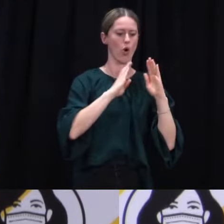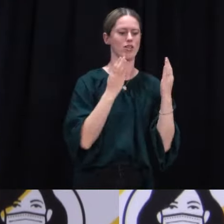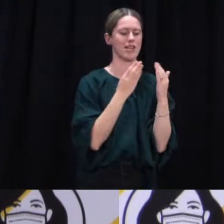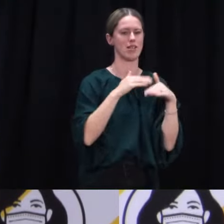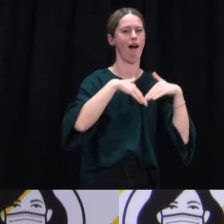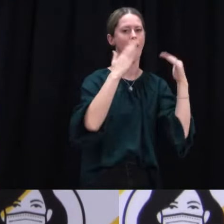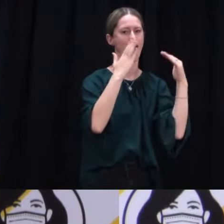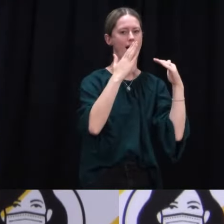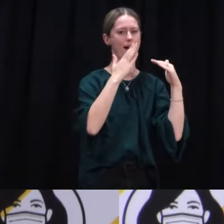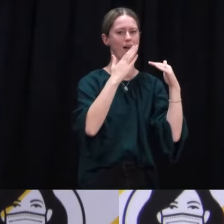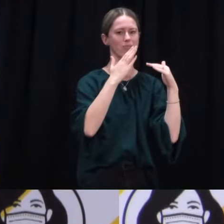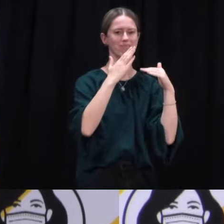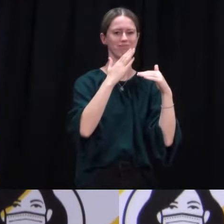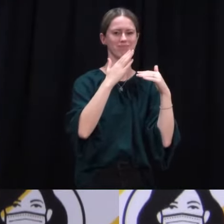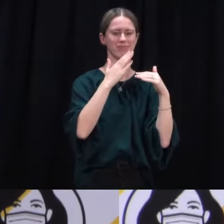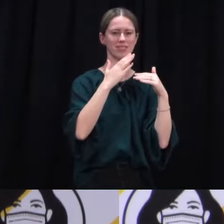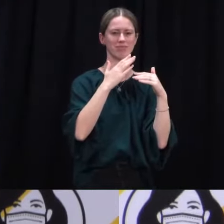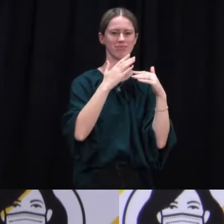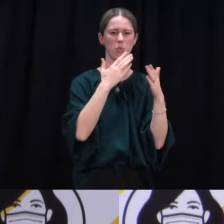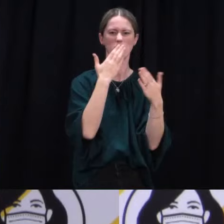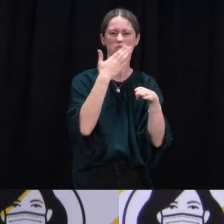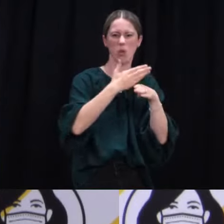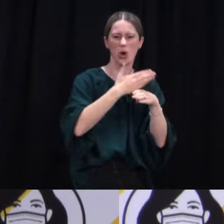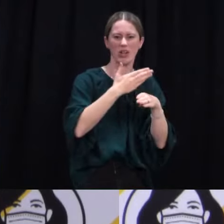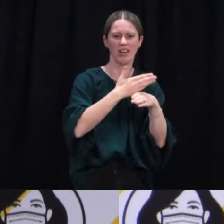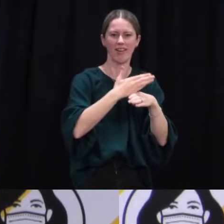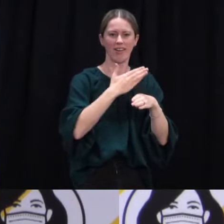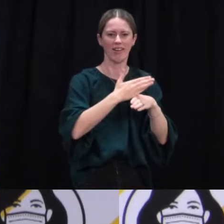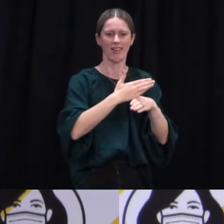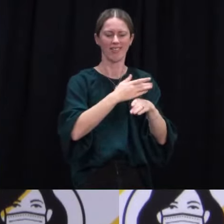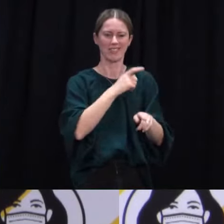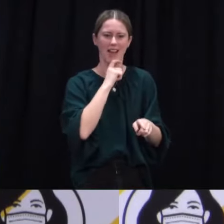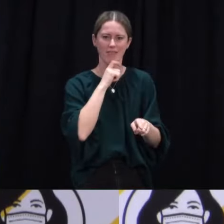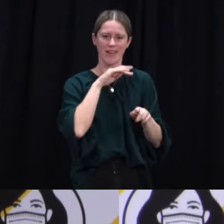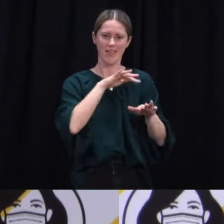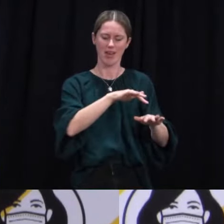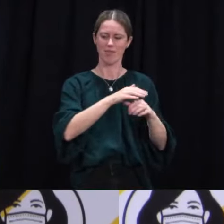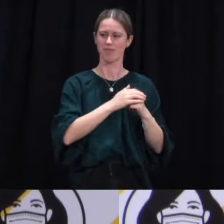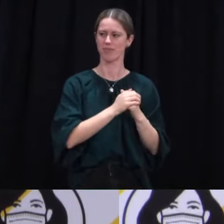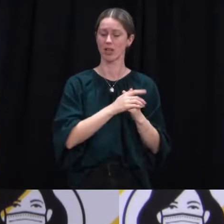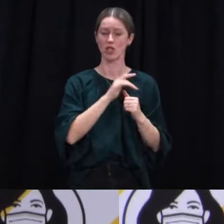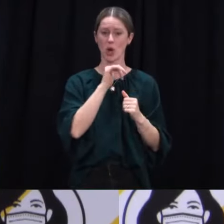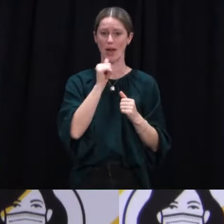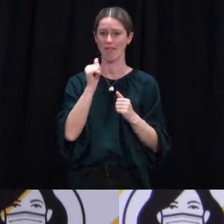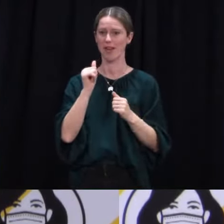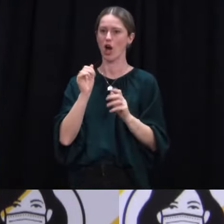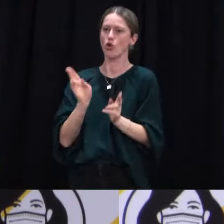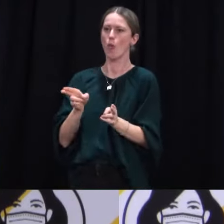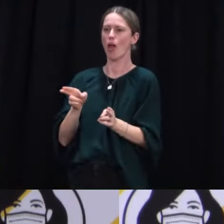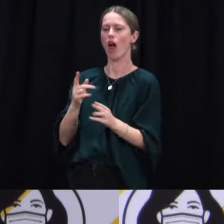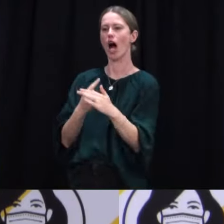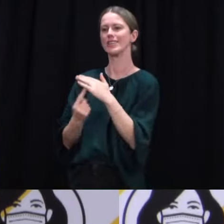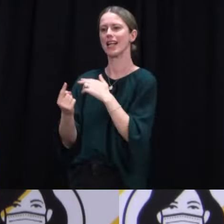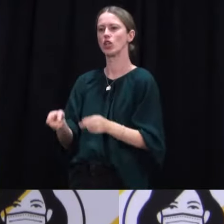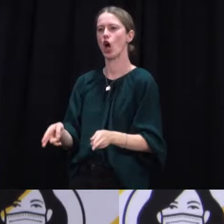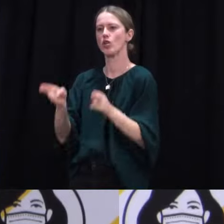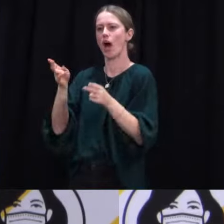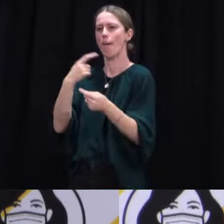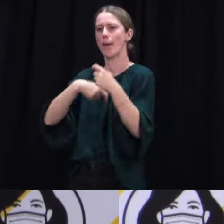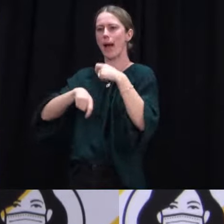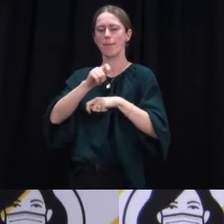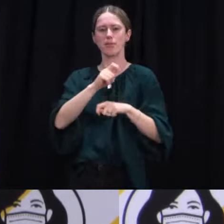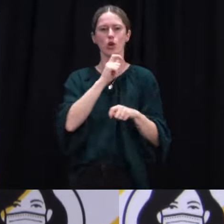part of our operation. So one of the key transitions that has to happen when we turn an isolation facility into a quarantine facility is to